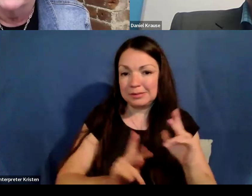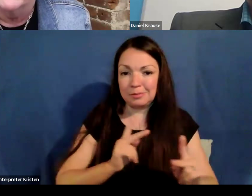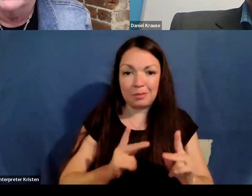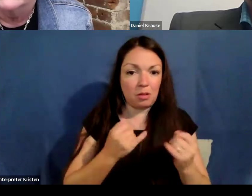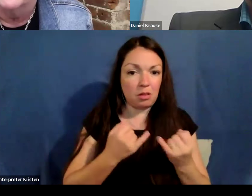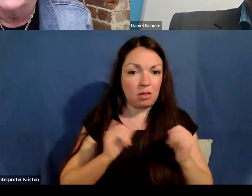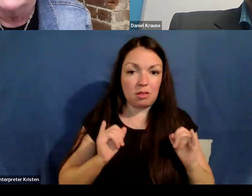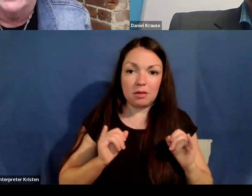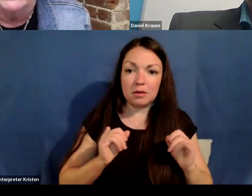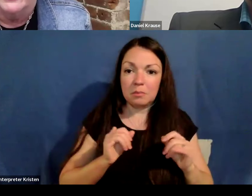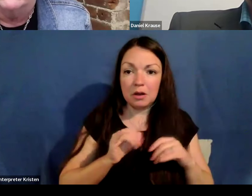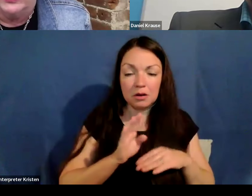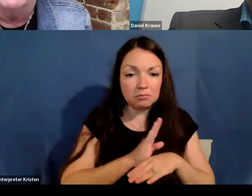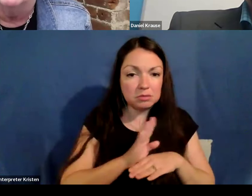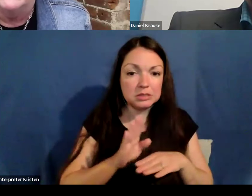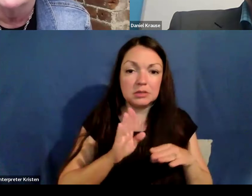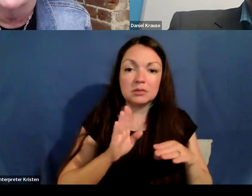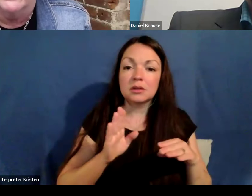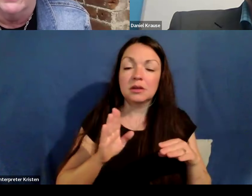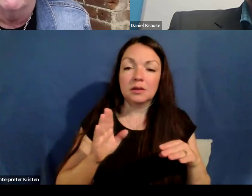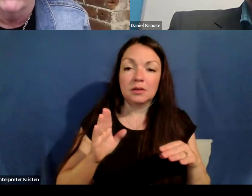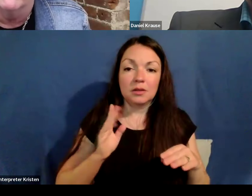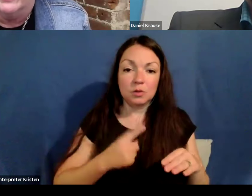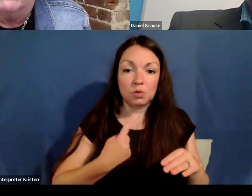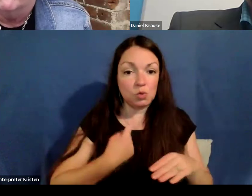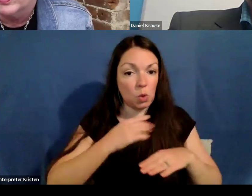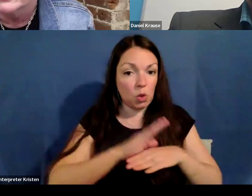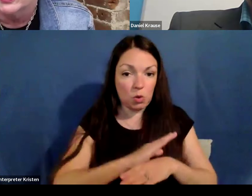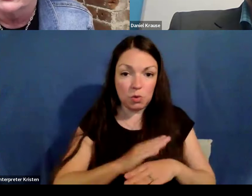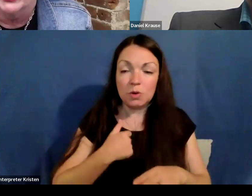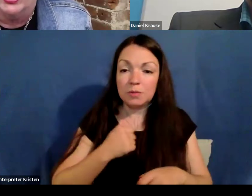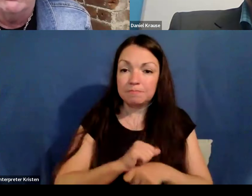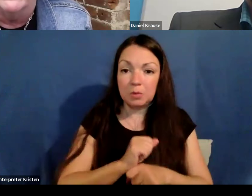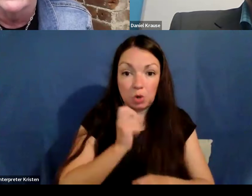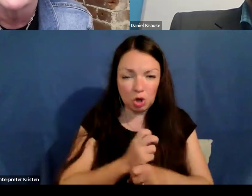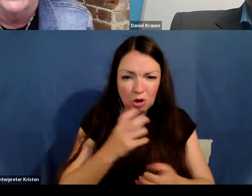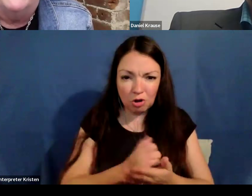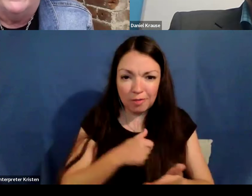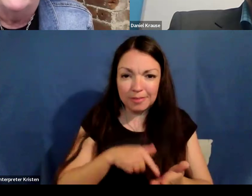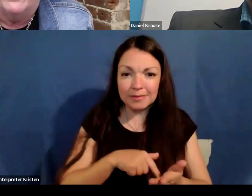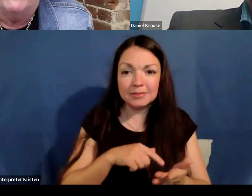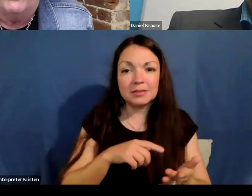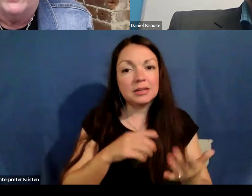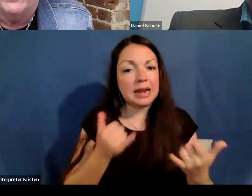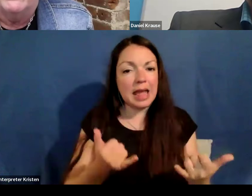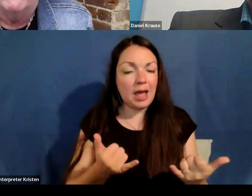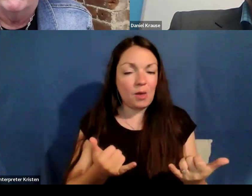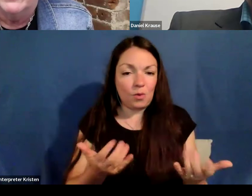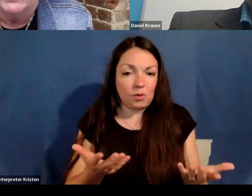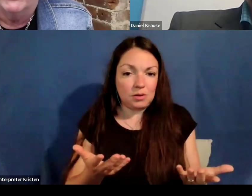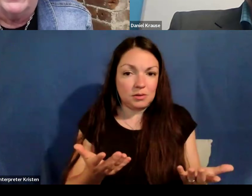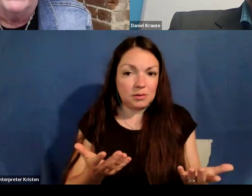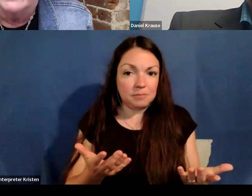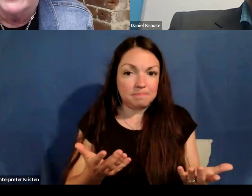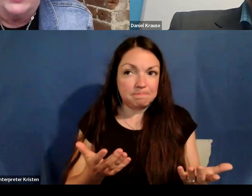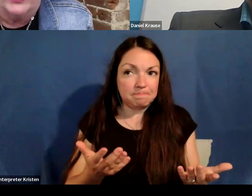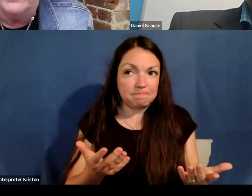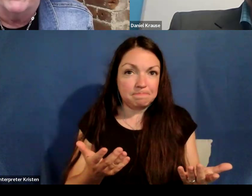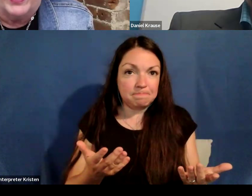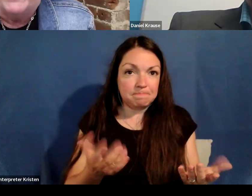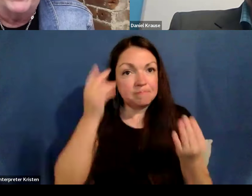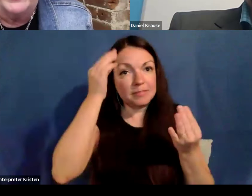one of the things that we stay in that learning mindset of, okay, I've worked hard to earn this. Now, think of it as